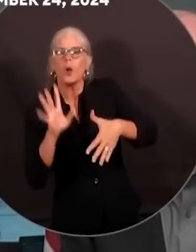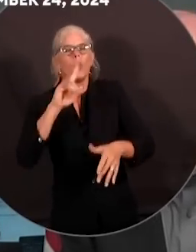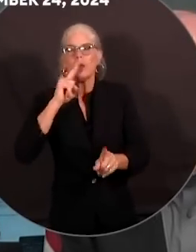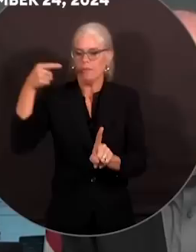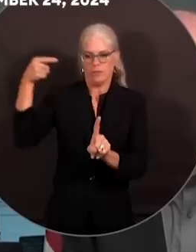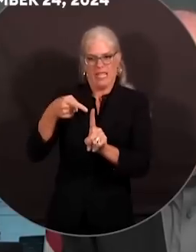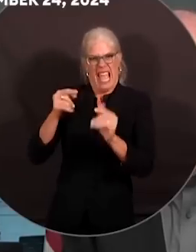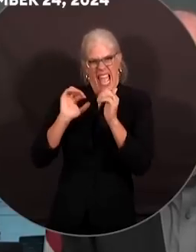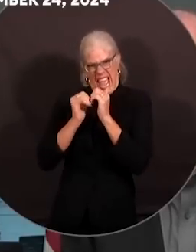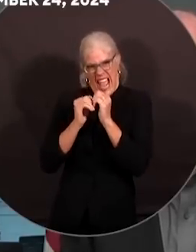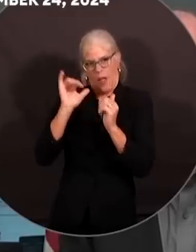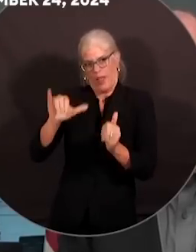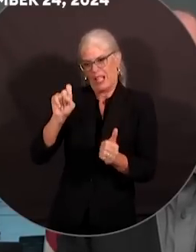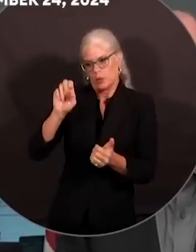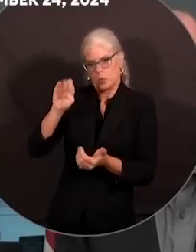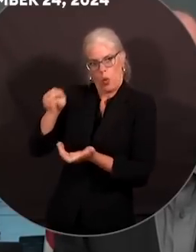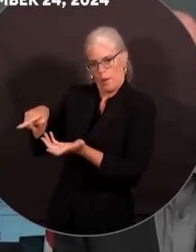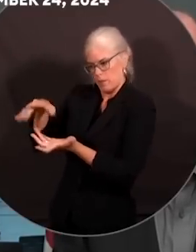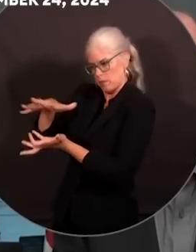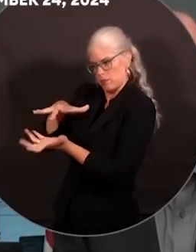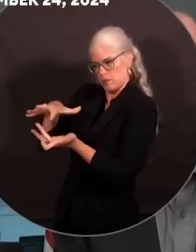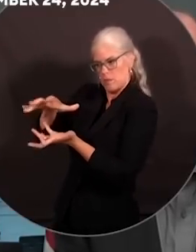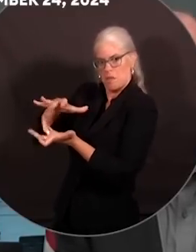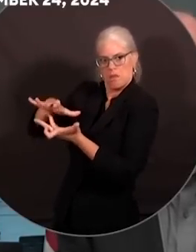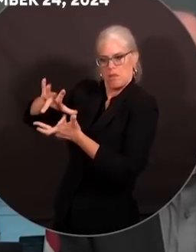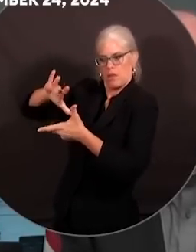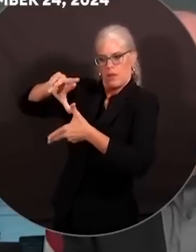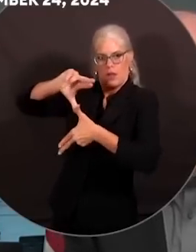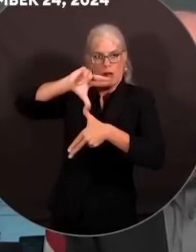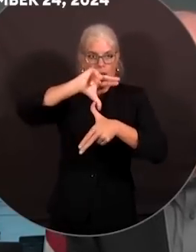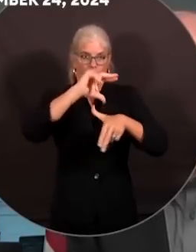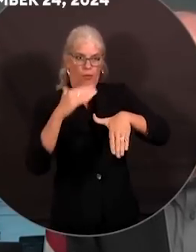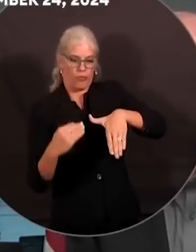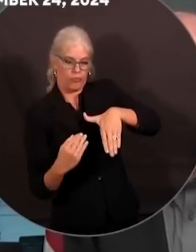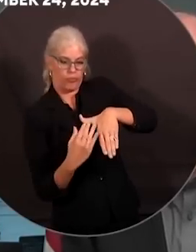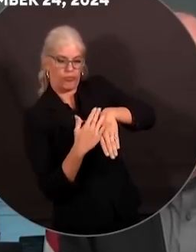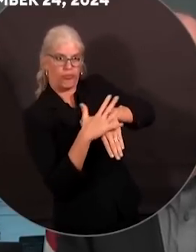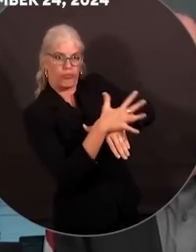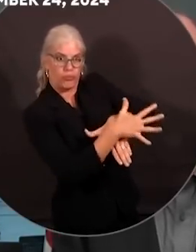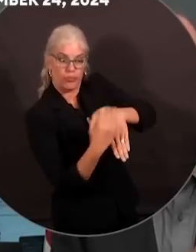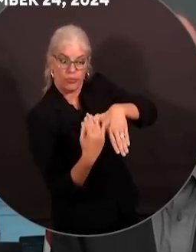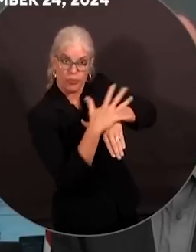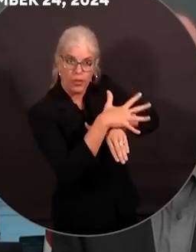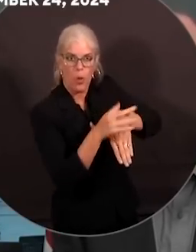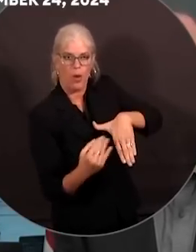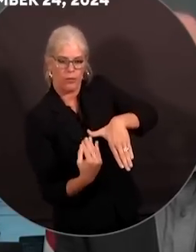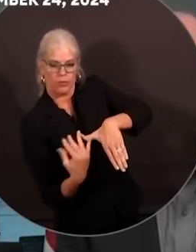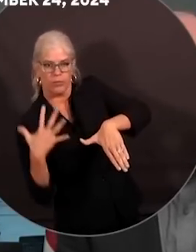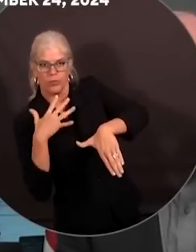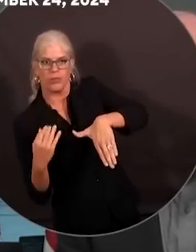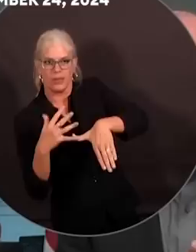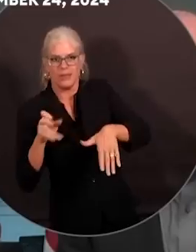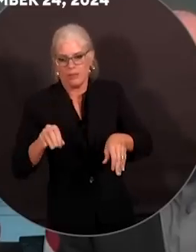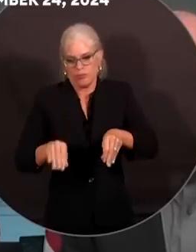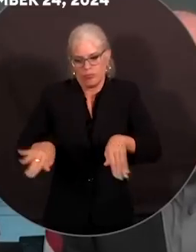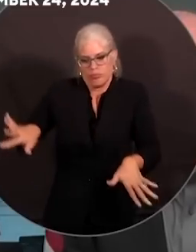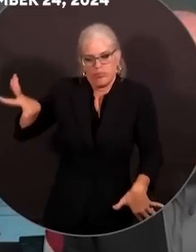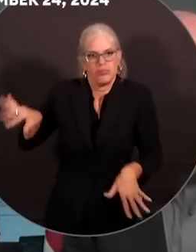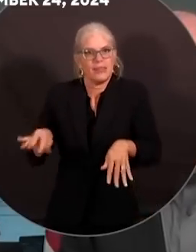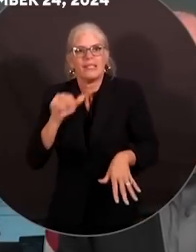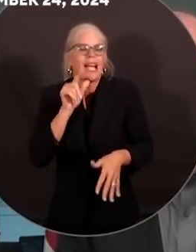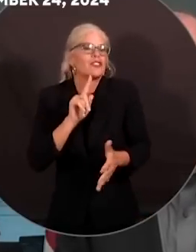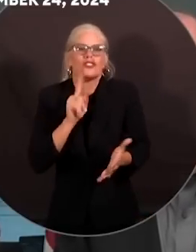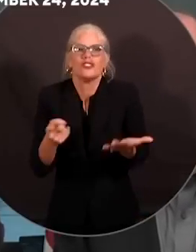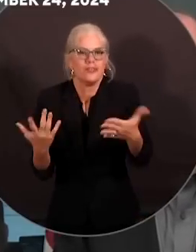the farther south you're going to see impacts. The more it tracks west, less maybe in southwest Florida than you could. So there's a range